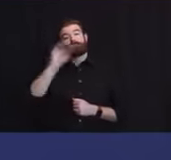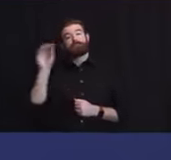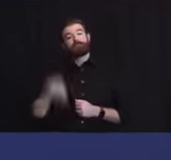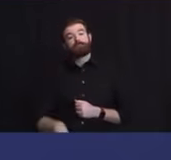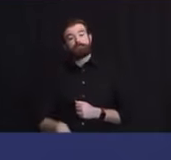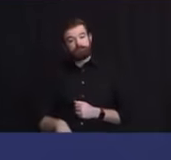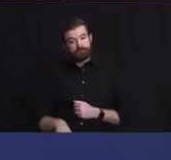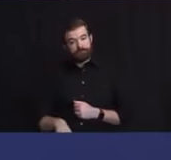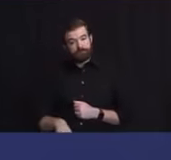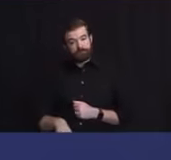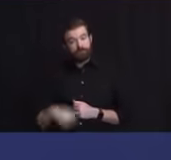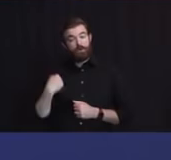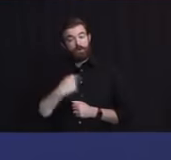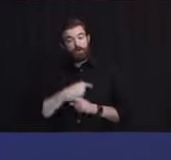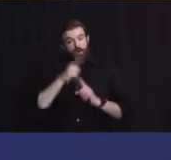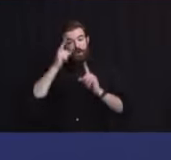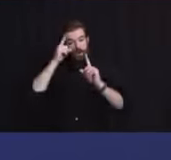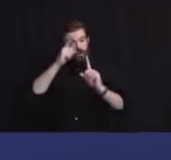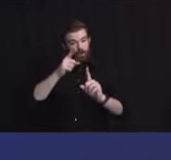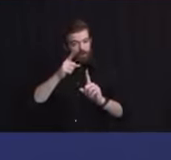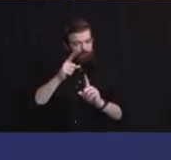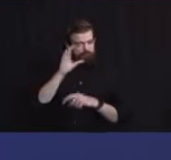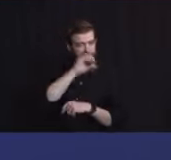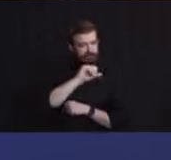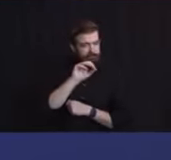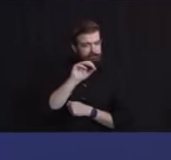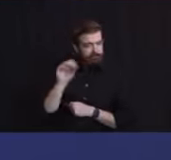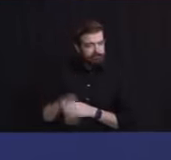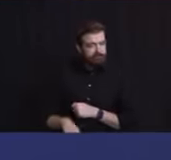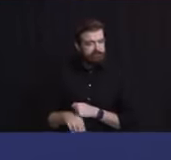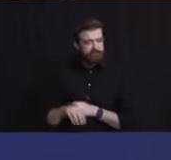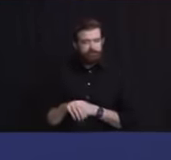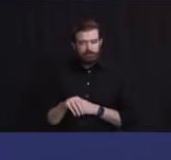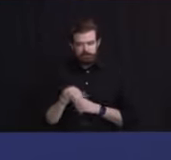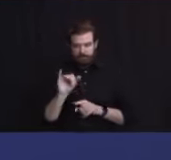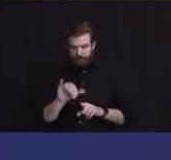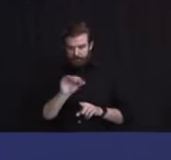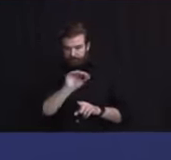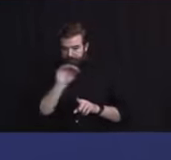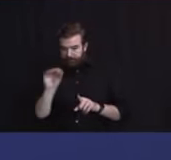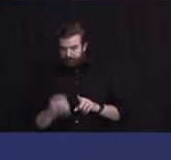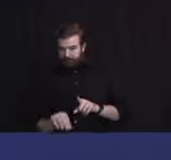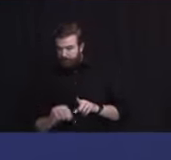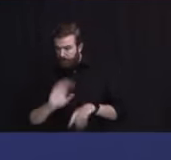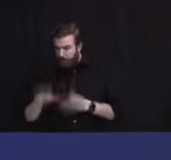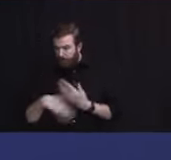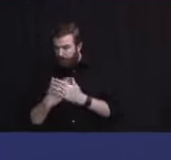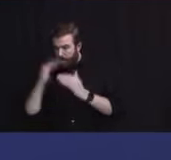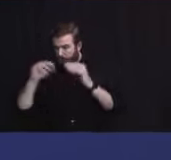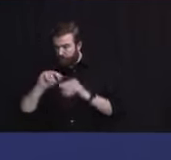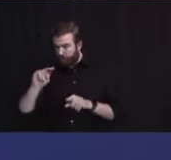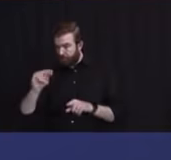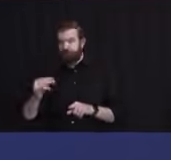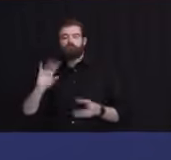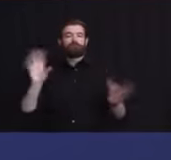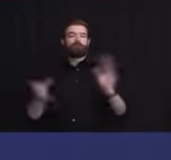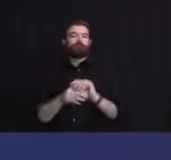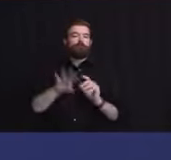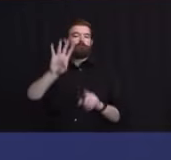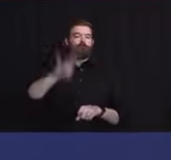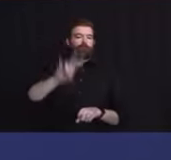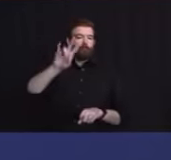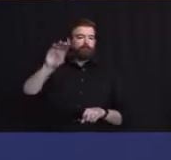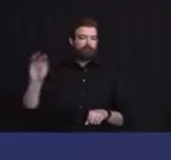population. And I think Judy and or Ed have referred to this over time. If you take that number plus the